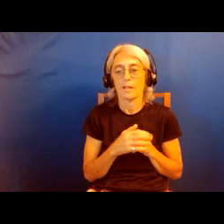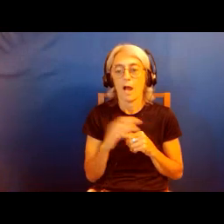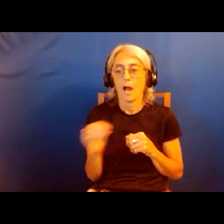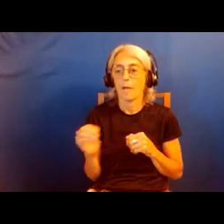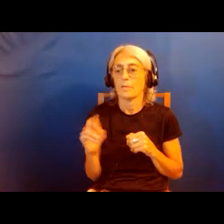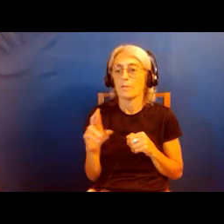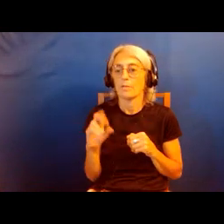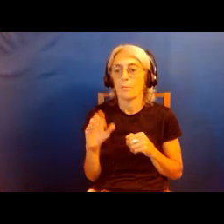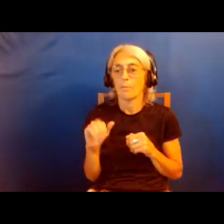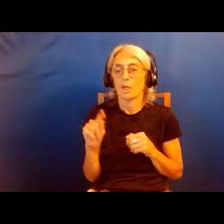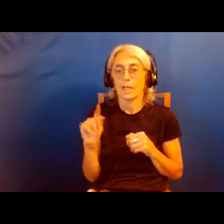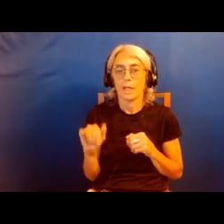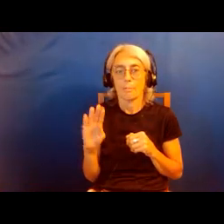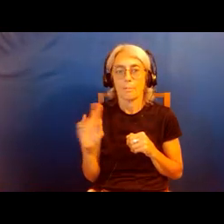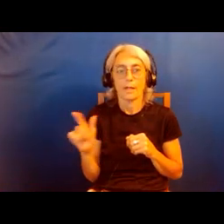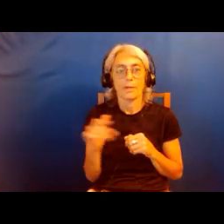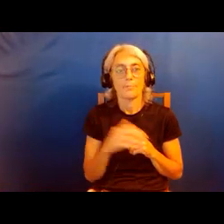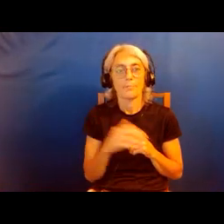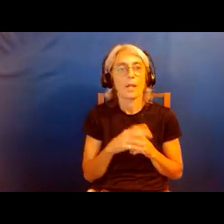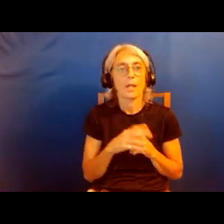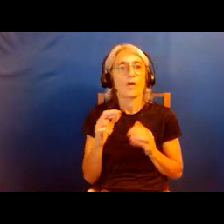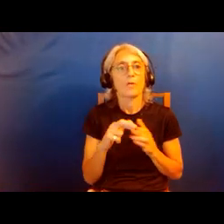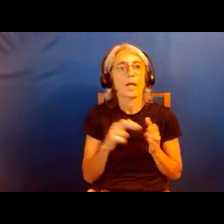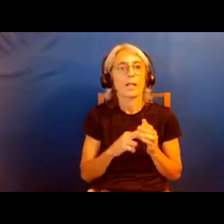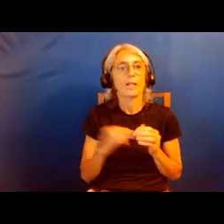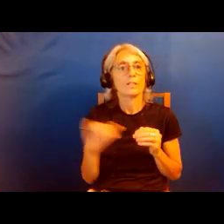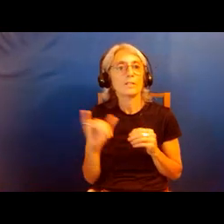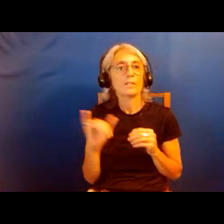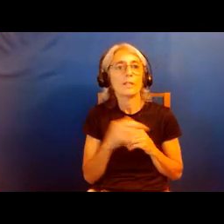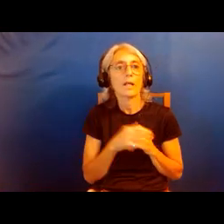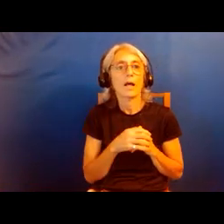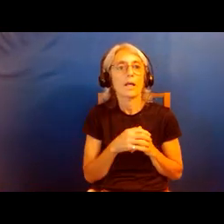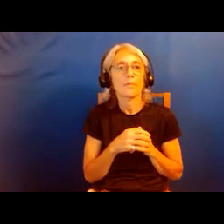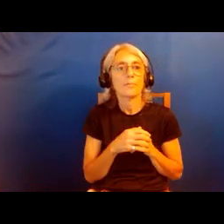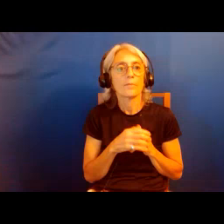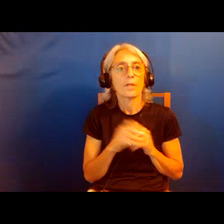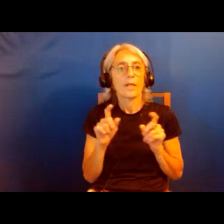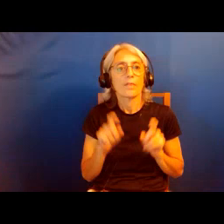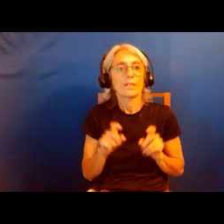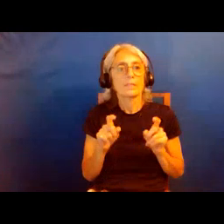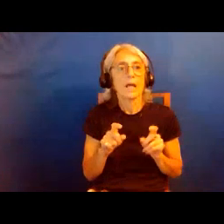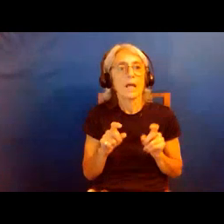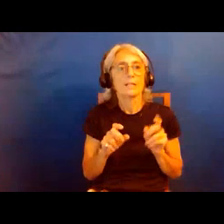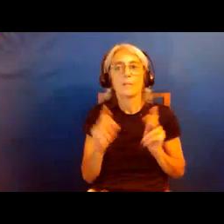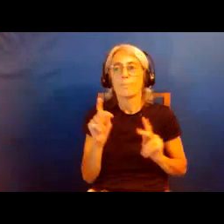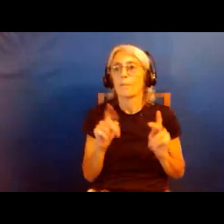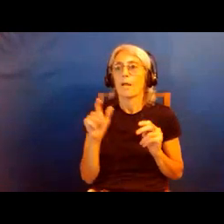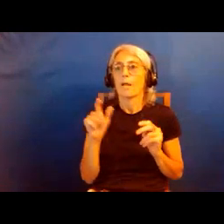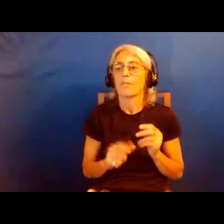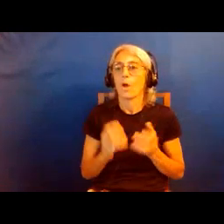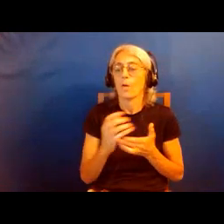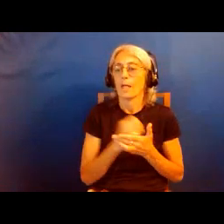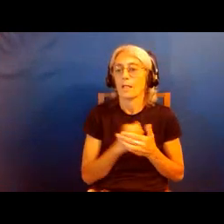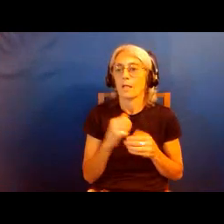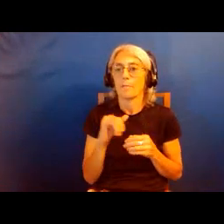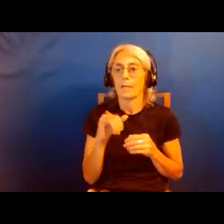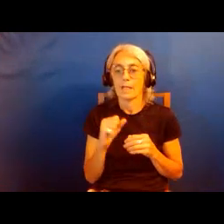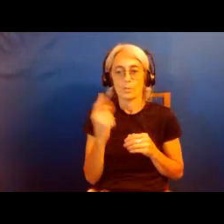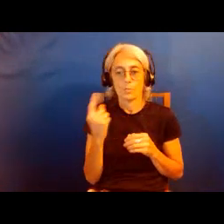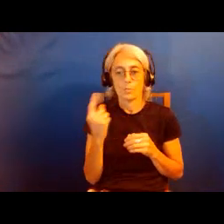bill. Regulations like putting to the test people of low income is one of